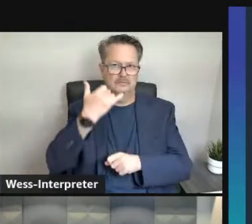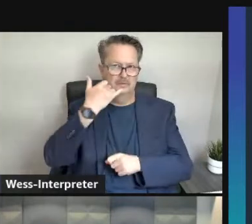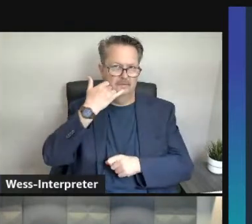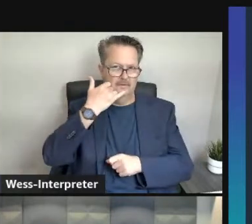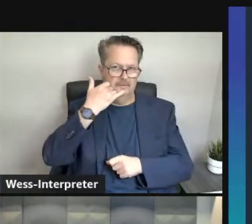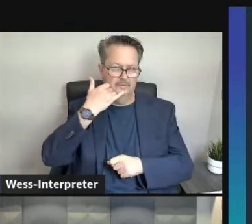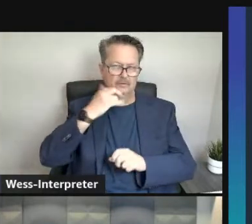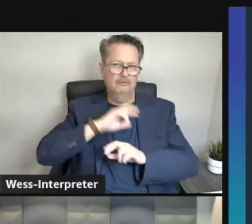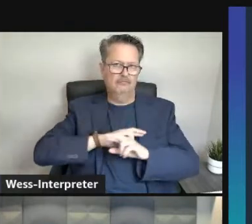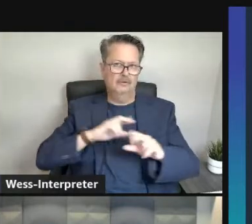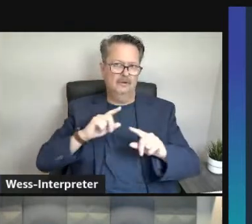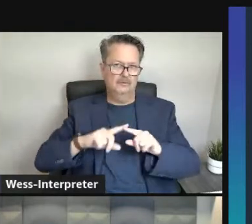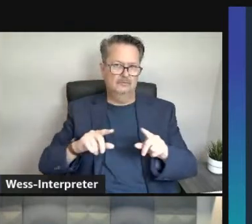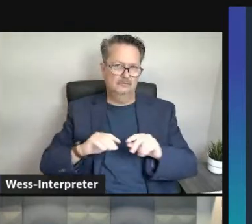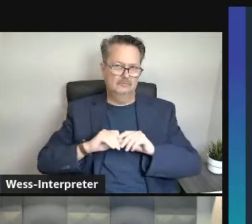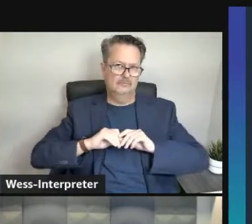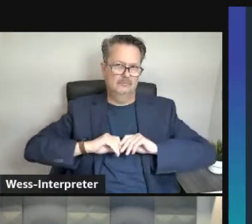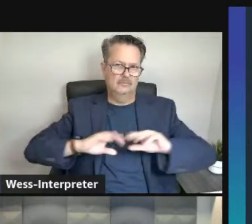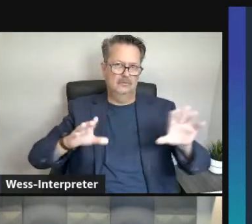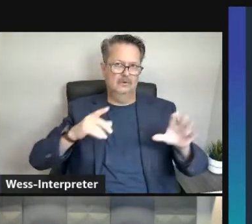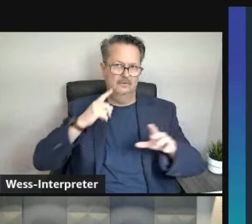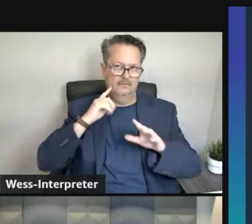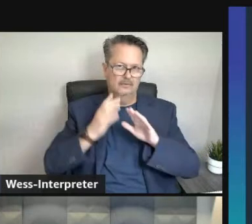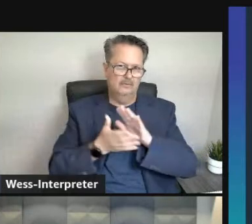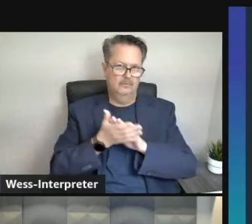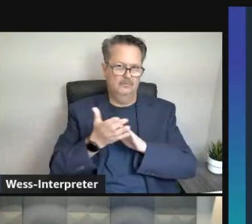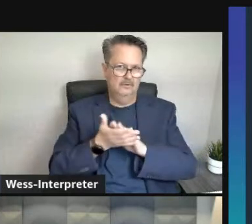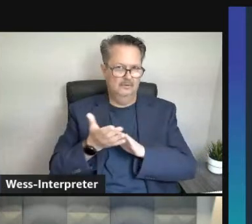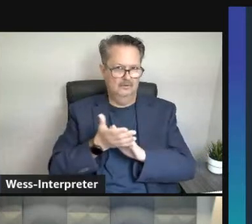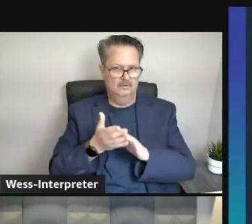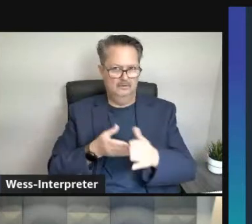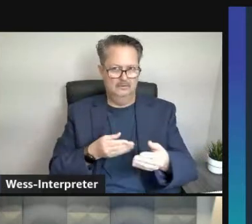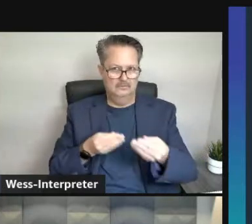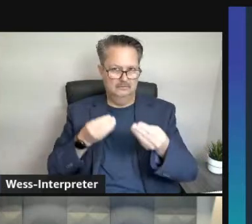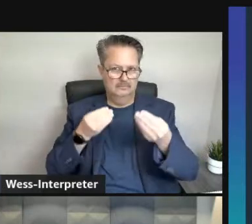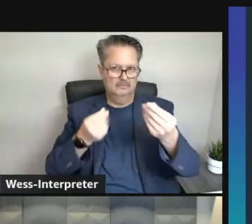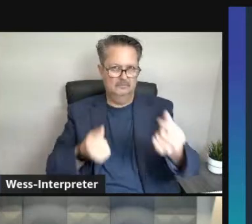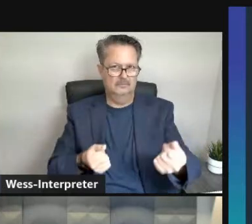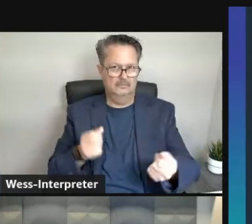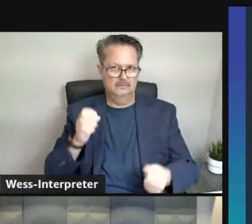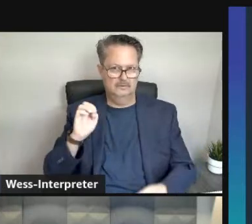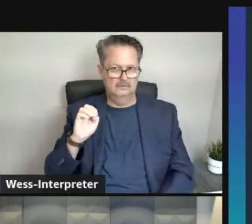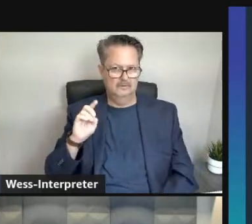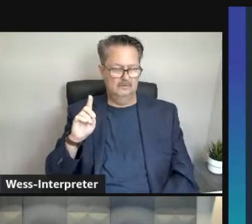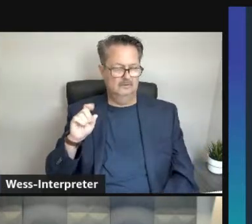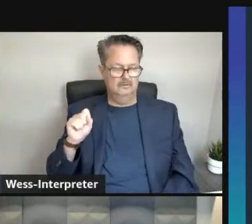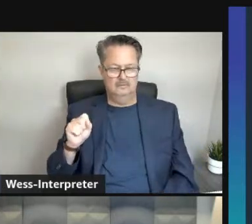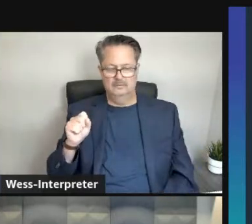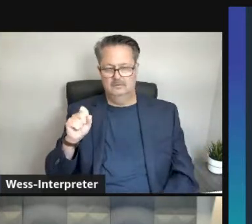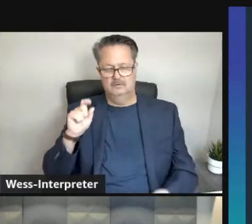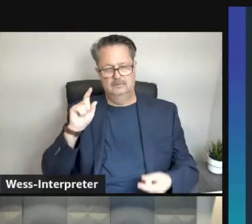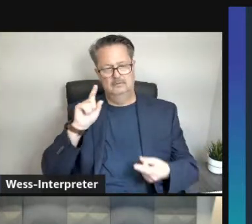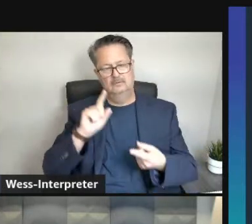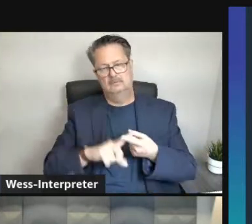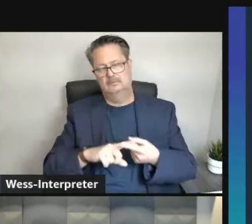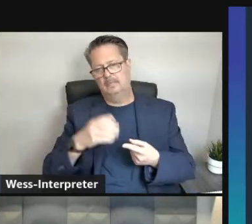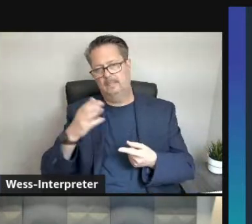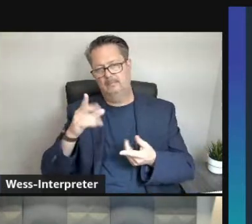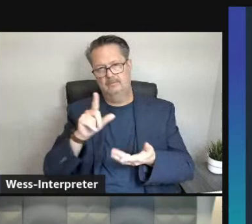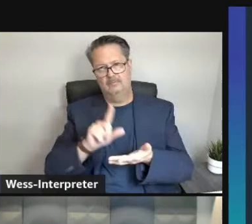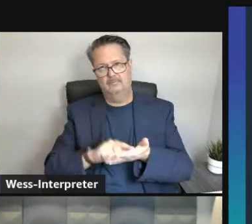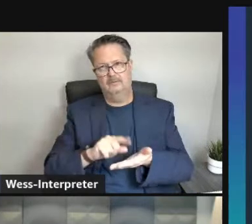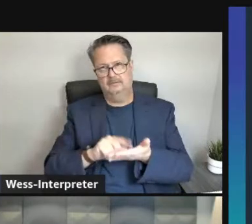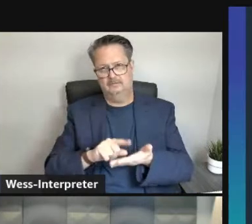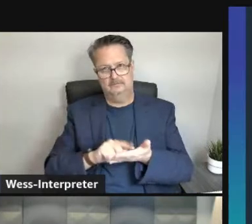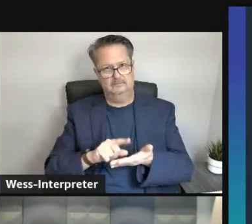ready to deploy for building and running scalable data solutions on EKS. What's even more exciting is the blueprints cover a wide range